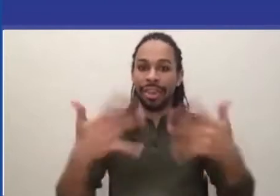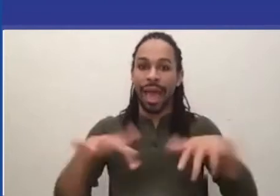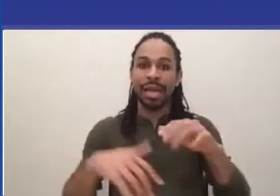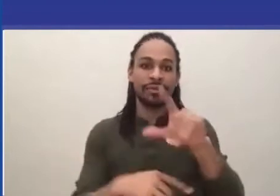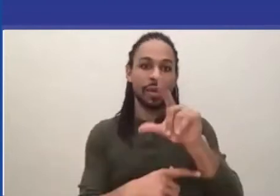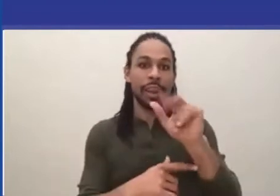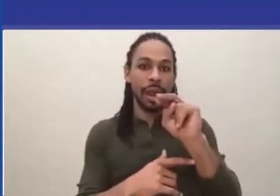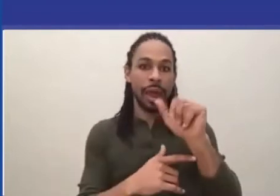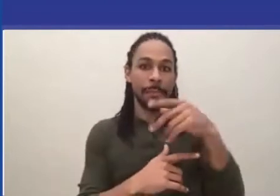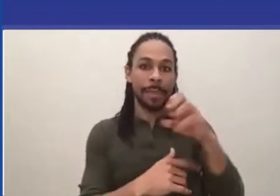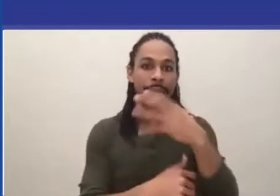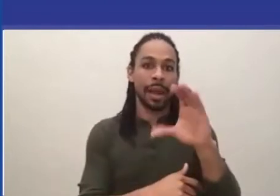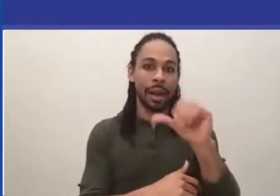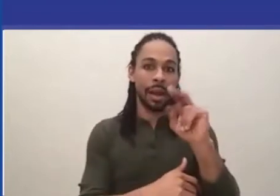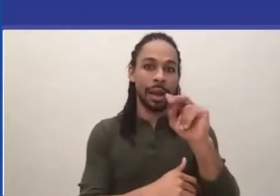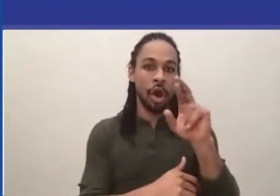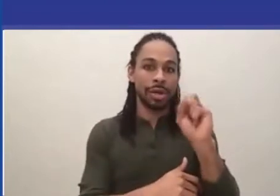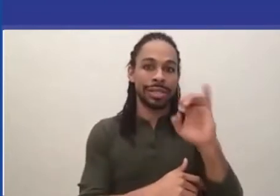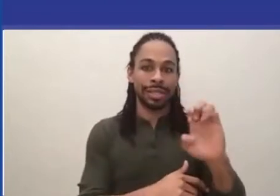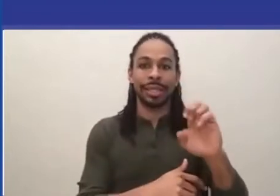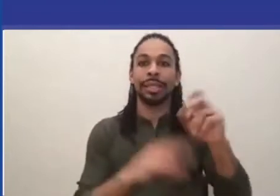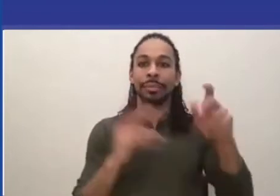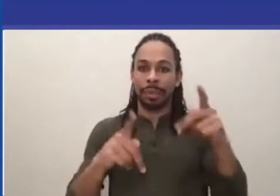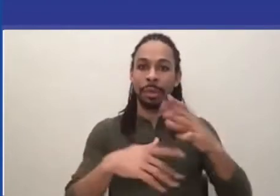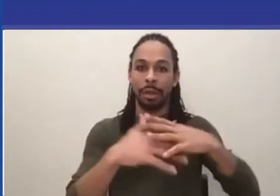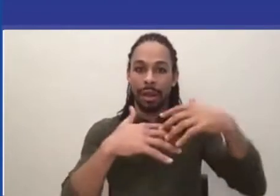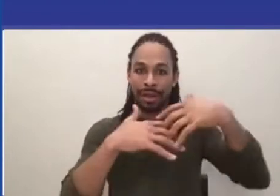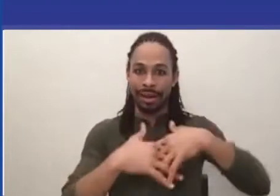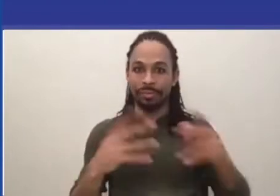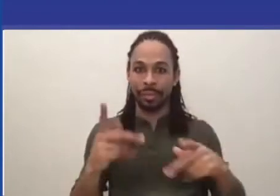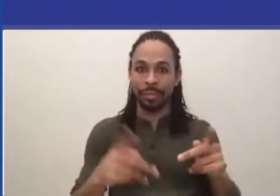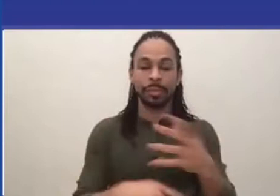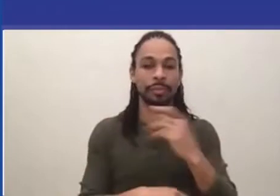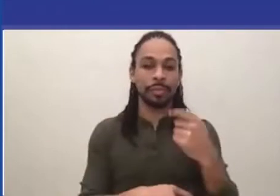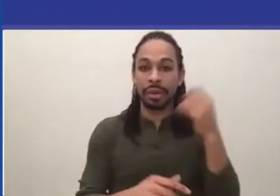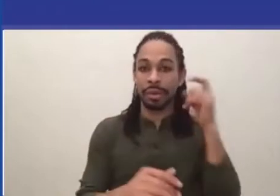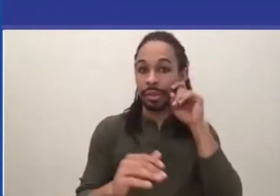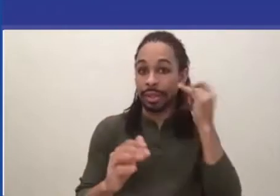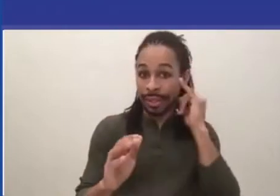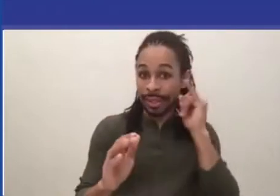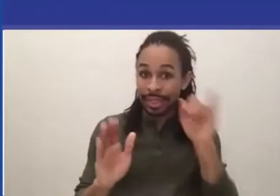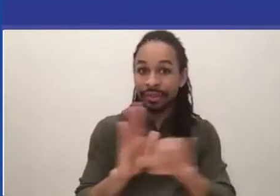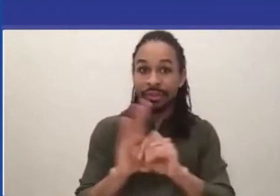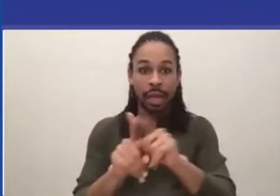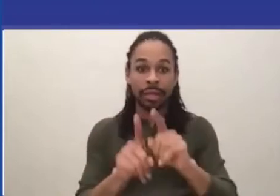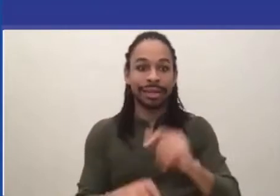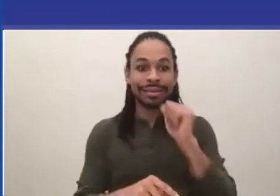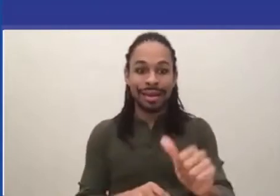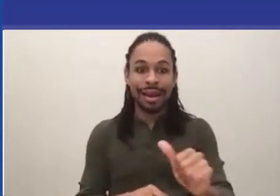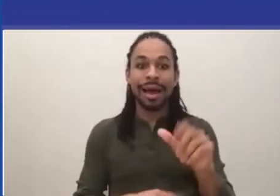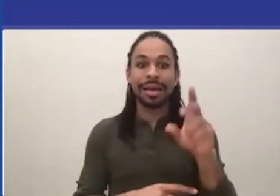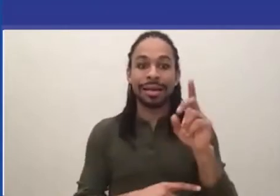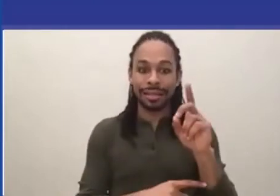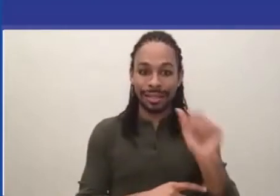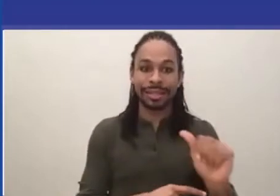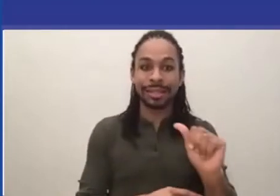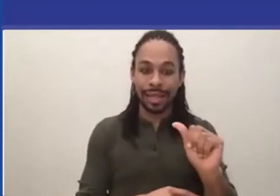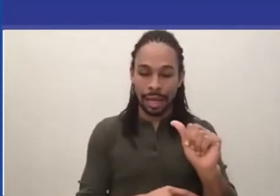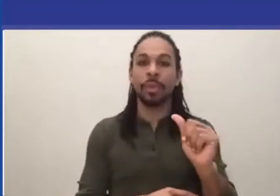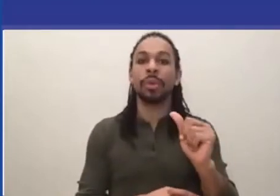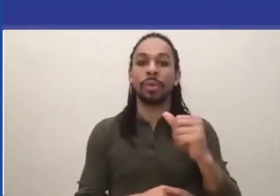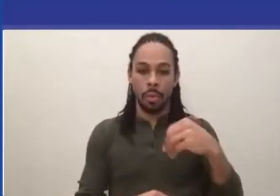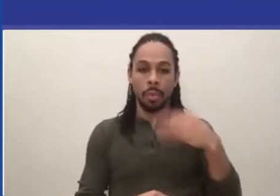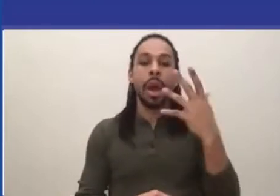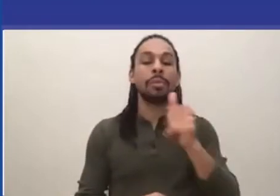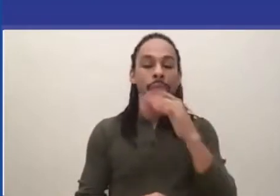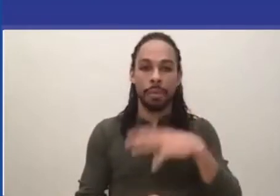non-disabled white woman of Greek heritage. I will tell you about what I'm wearing. I'm wearing a leopard